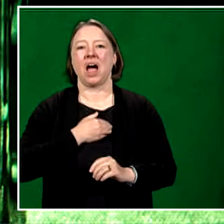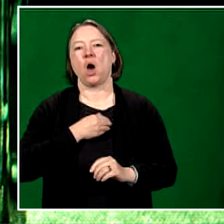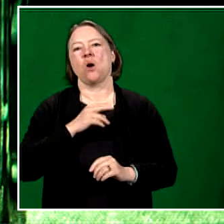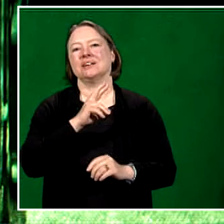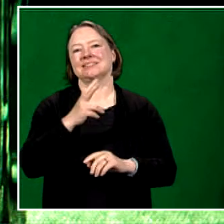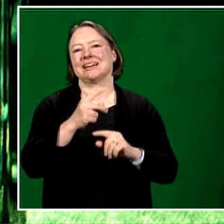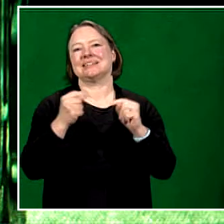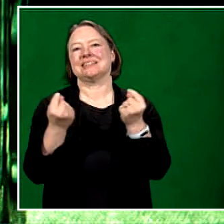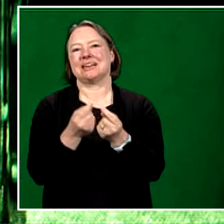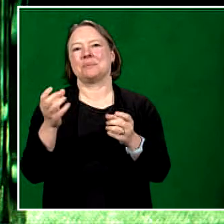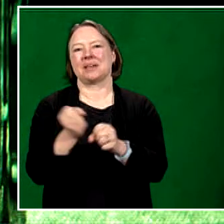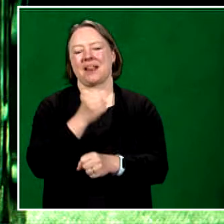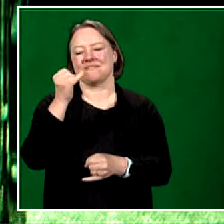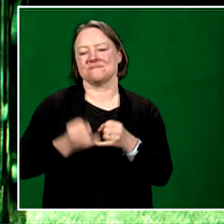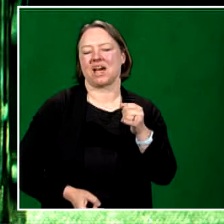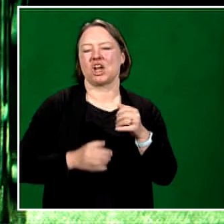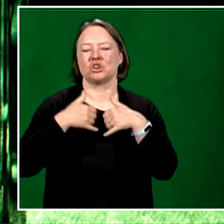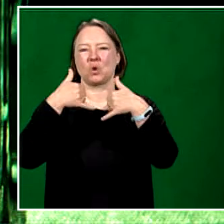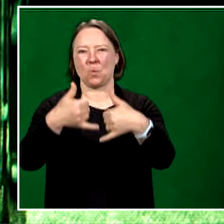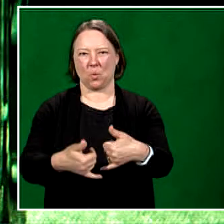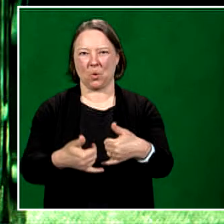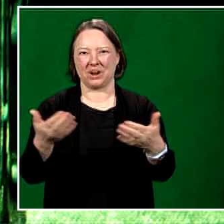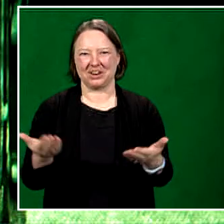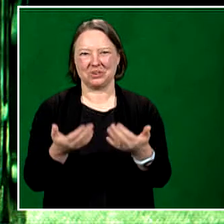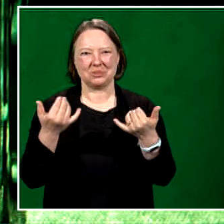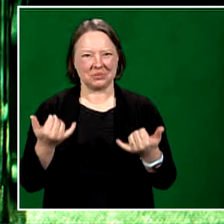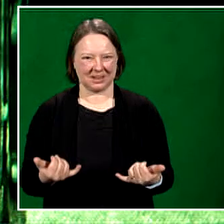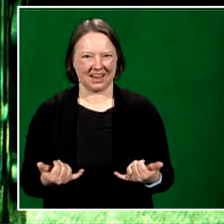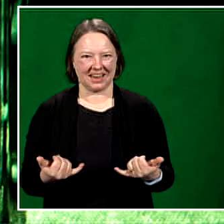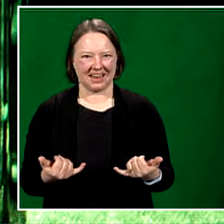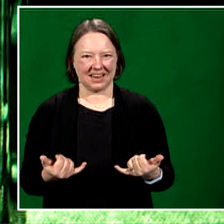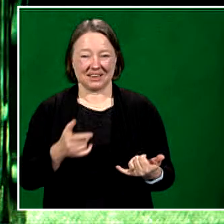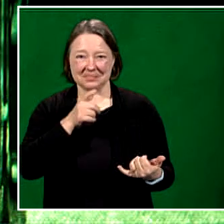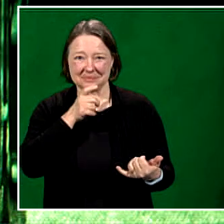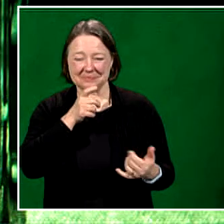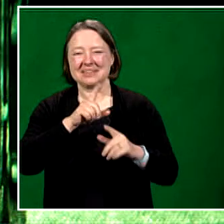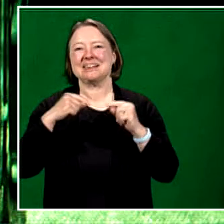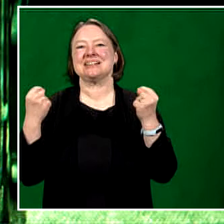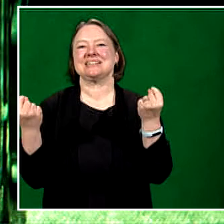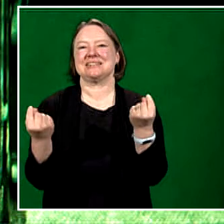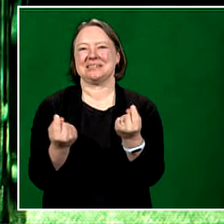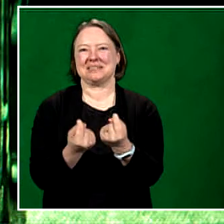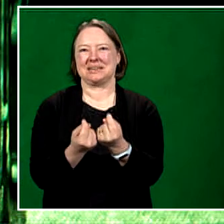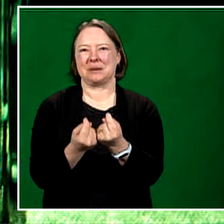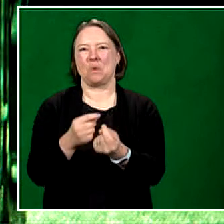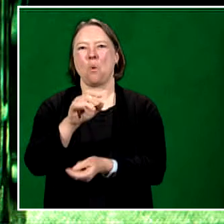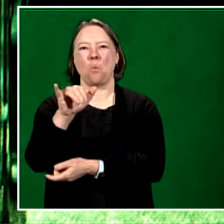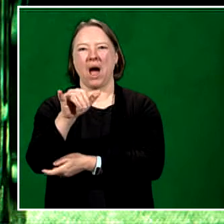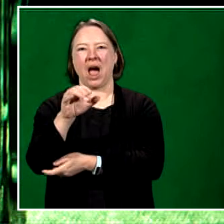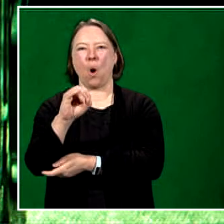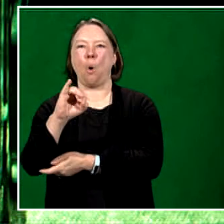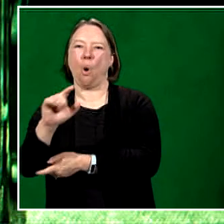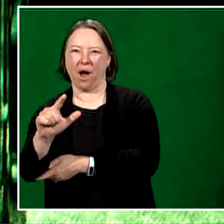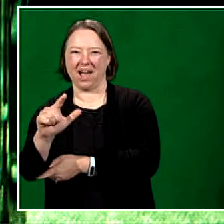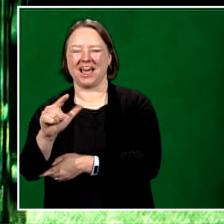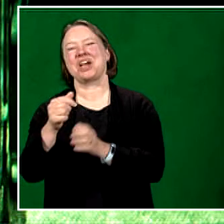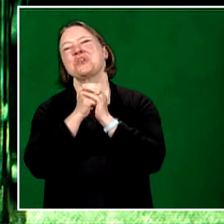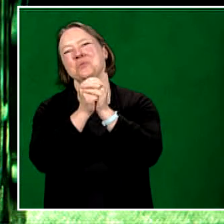team receiving a finalist award here today is Team Y-Oil, Team